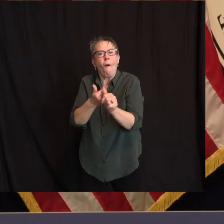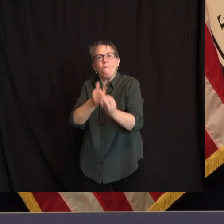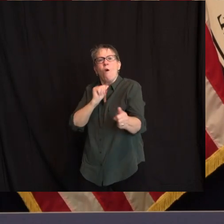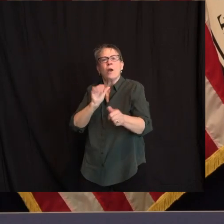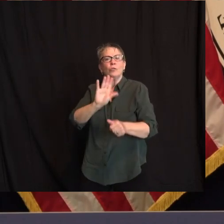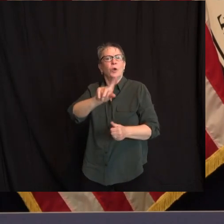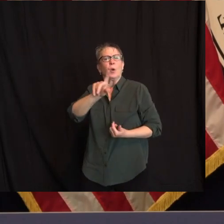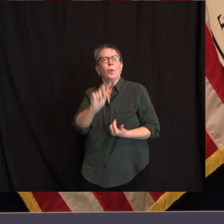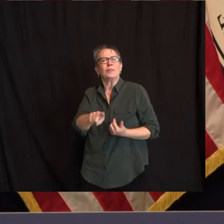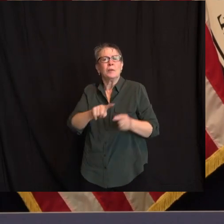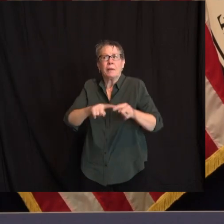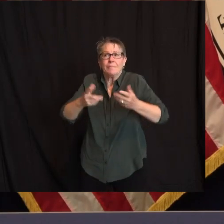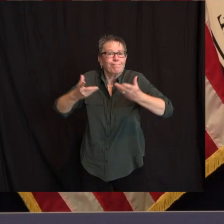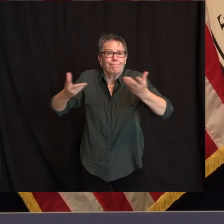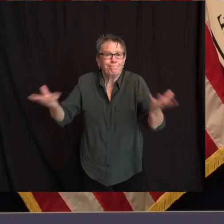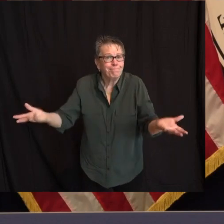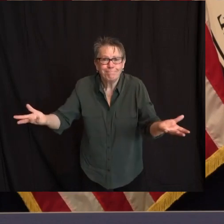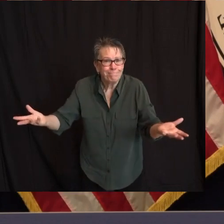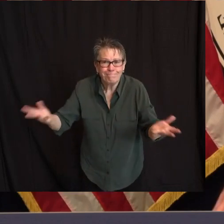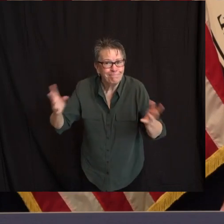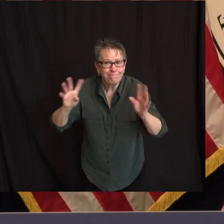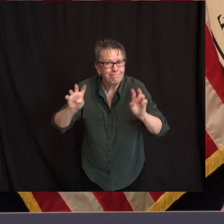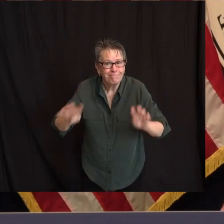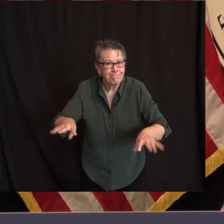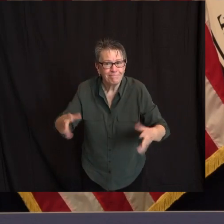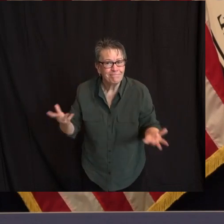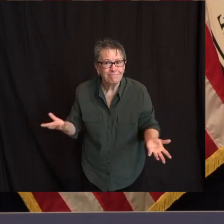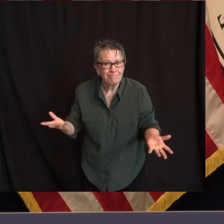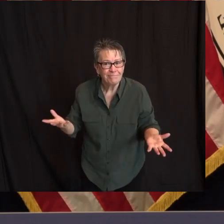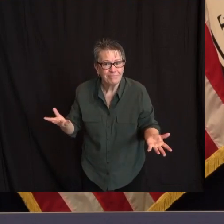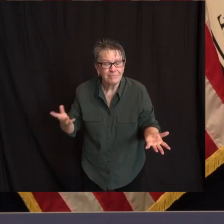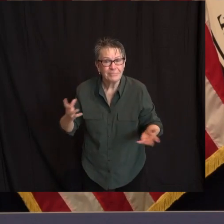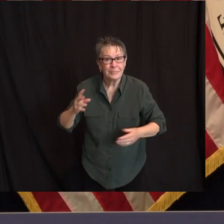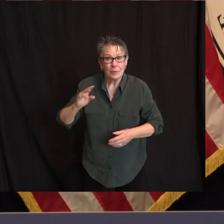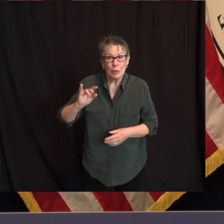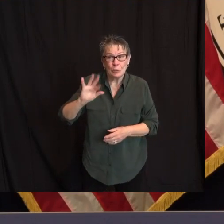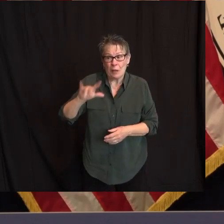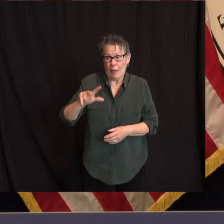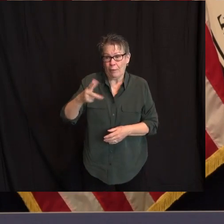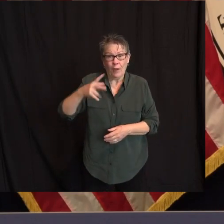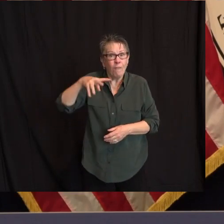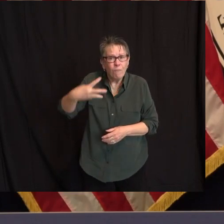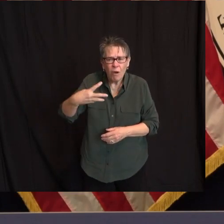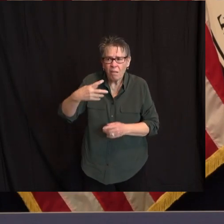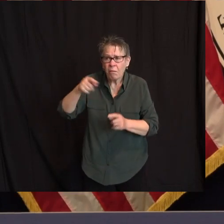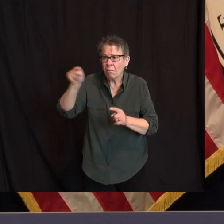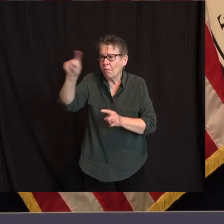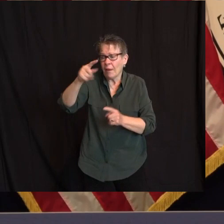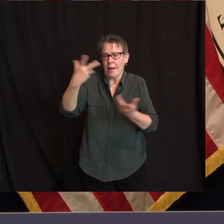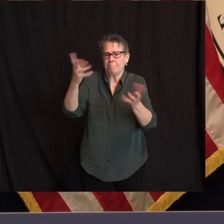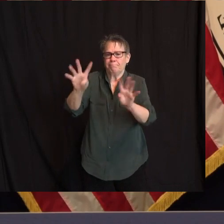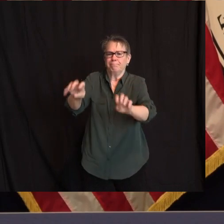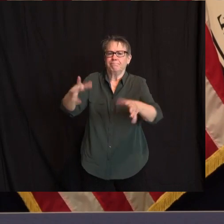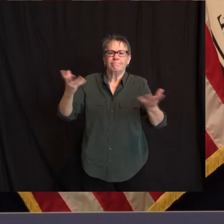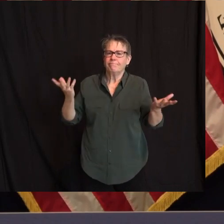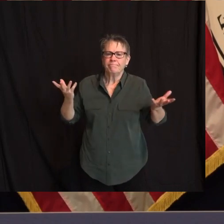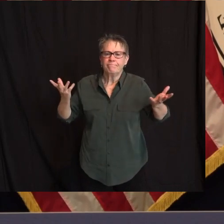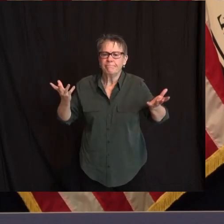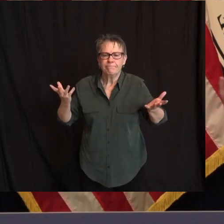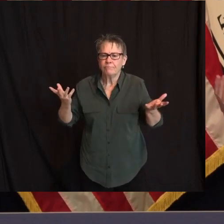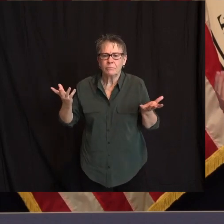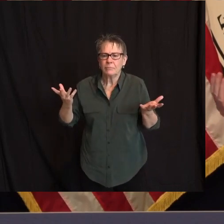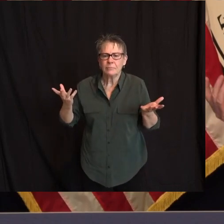4th, polling locations, workers. You probably heard me say in my remarks, we don't want to be in a Wisconsin situation. Yesterday,